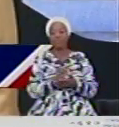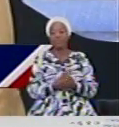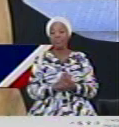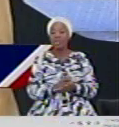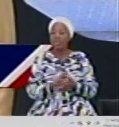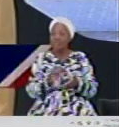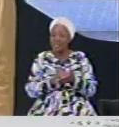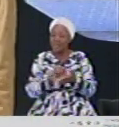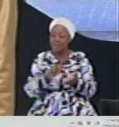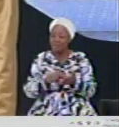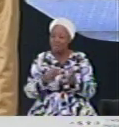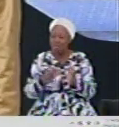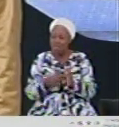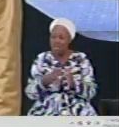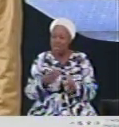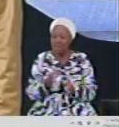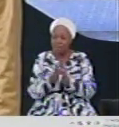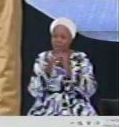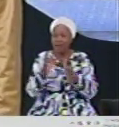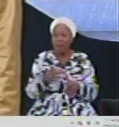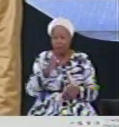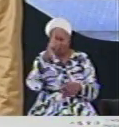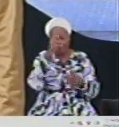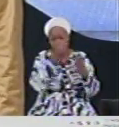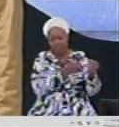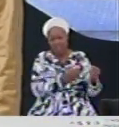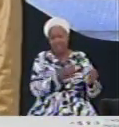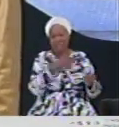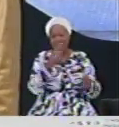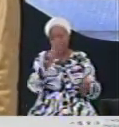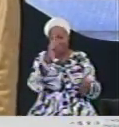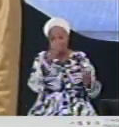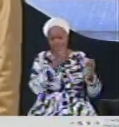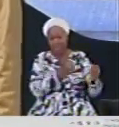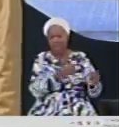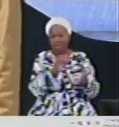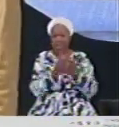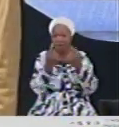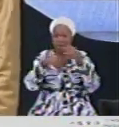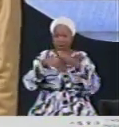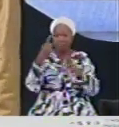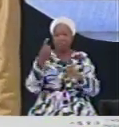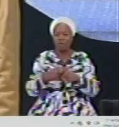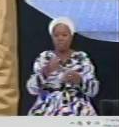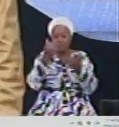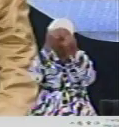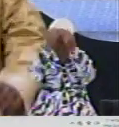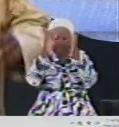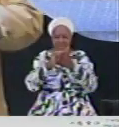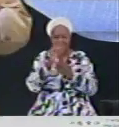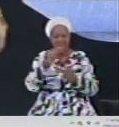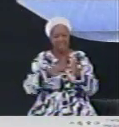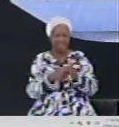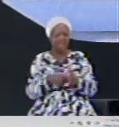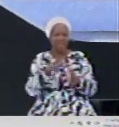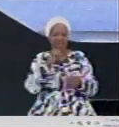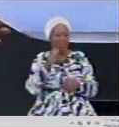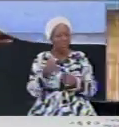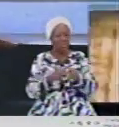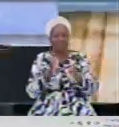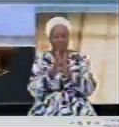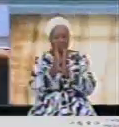that stems out of obedience, that the prayer that the key, not every prayer. When we